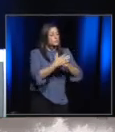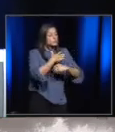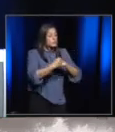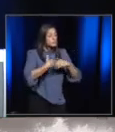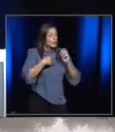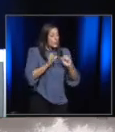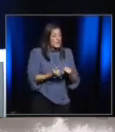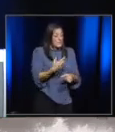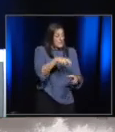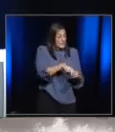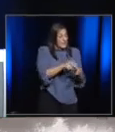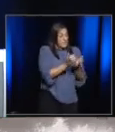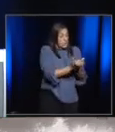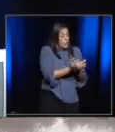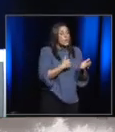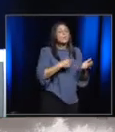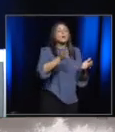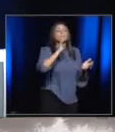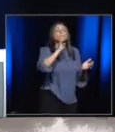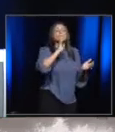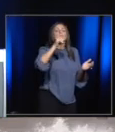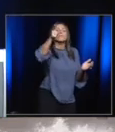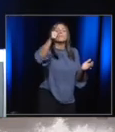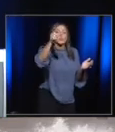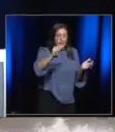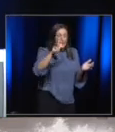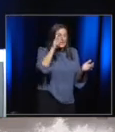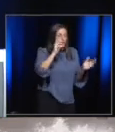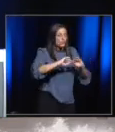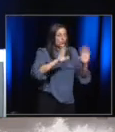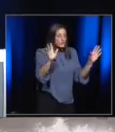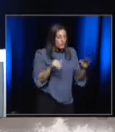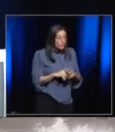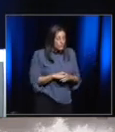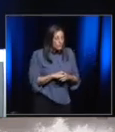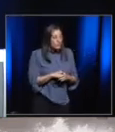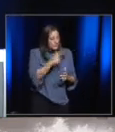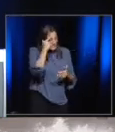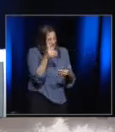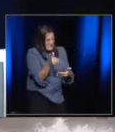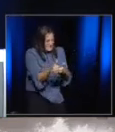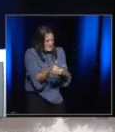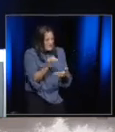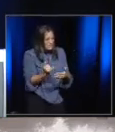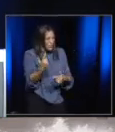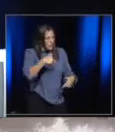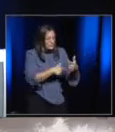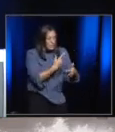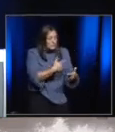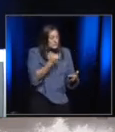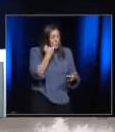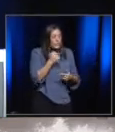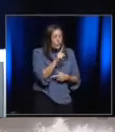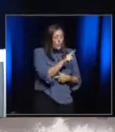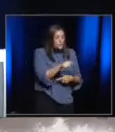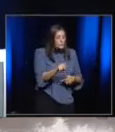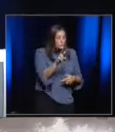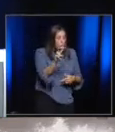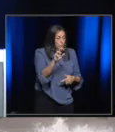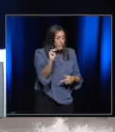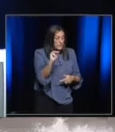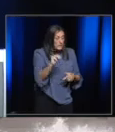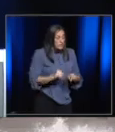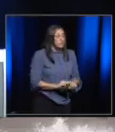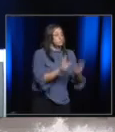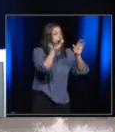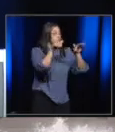shore. And with almost always a 1 to 2 metre swell, we could be as beached as some of the dolphins that some of